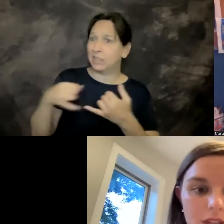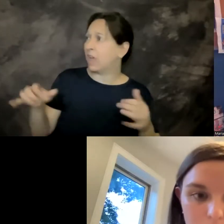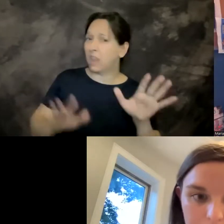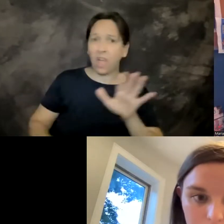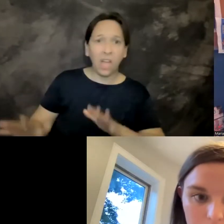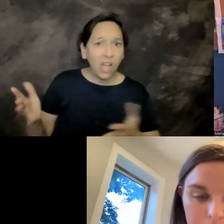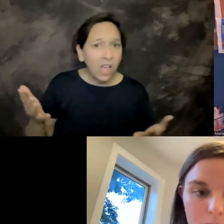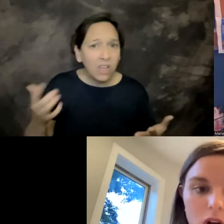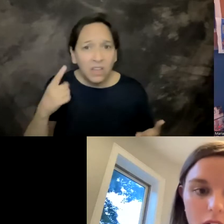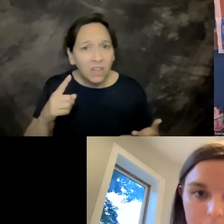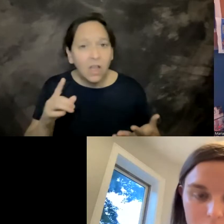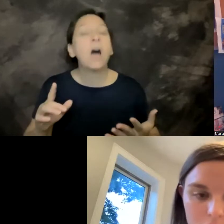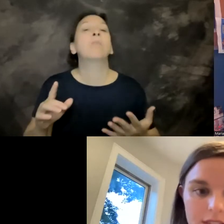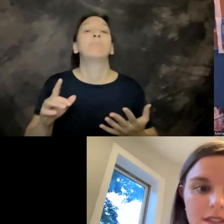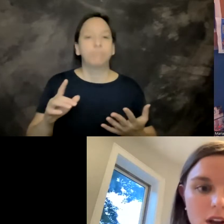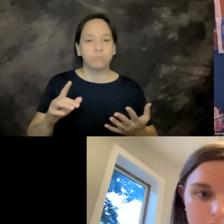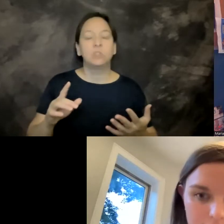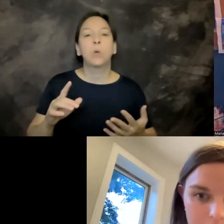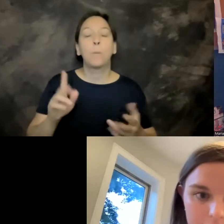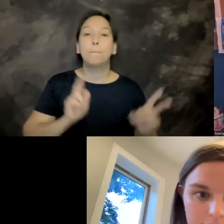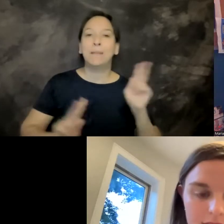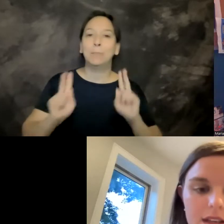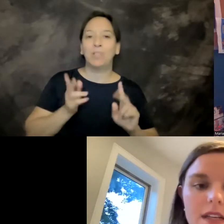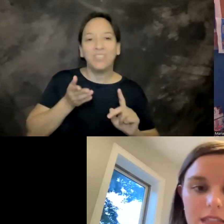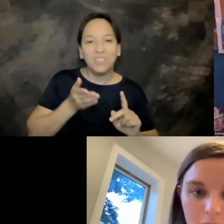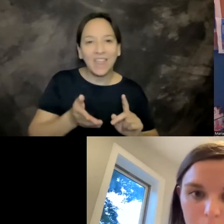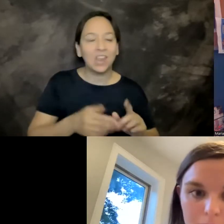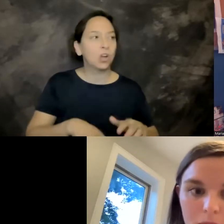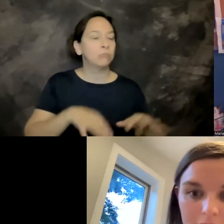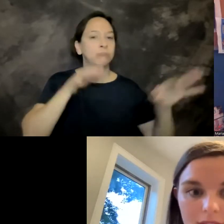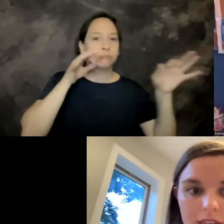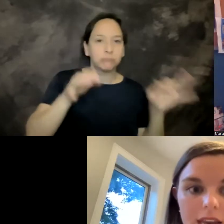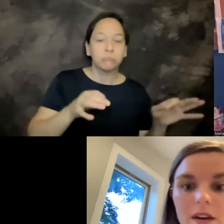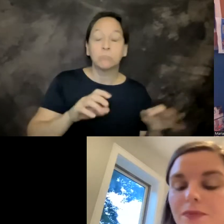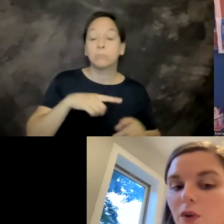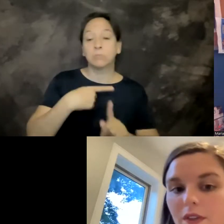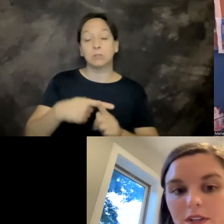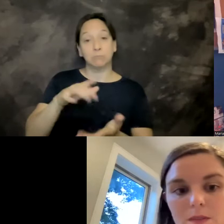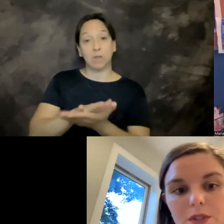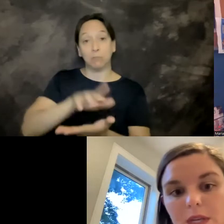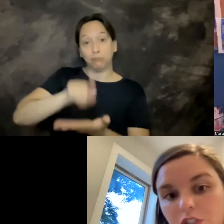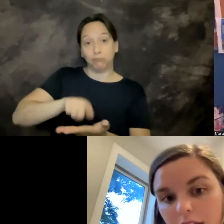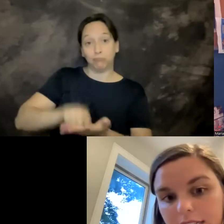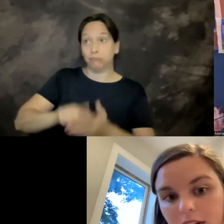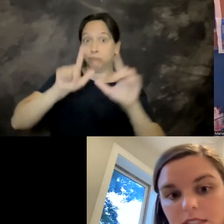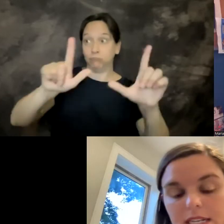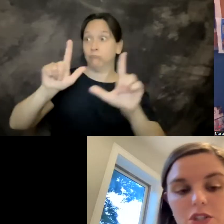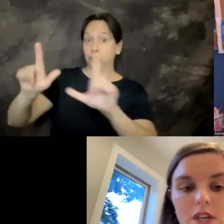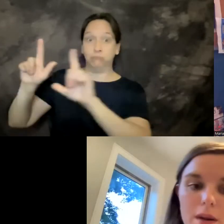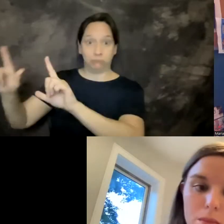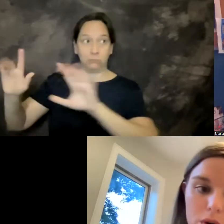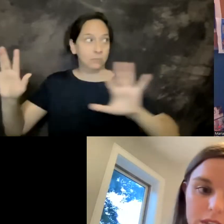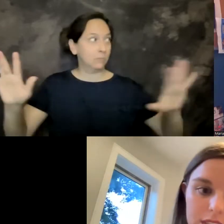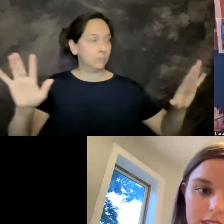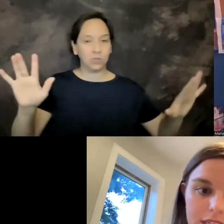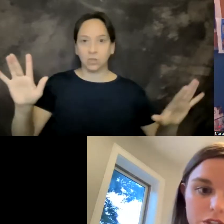have information available on the streets, on signs, to help people navigate, whether it's between Chinatown Station